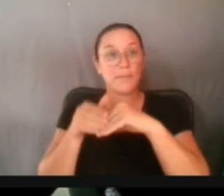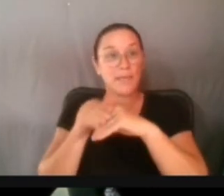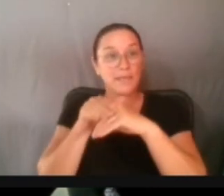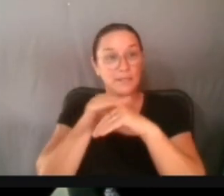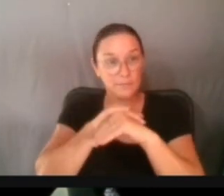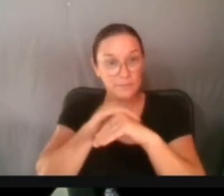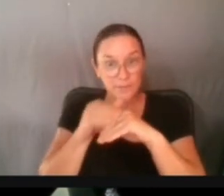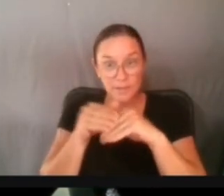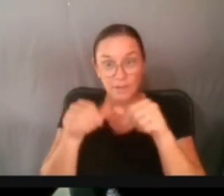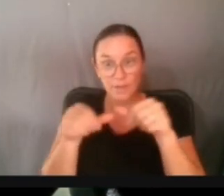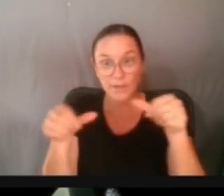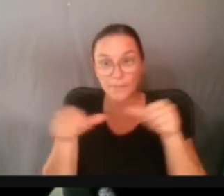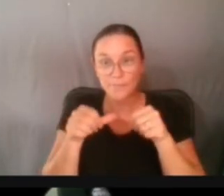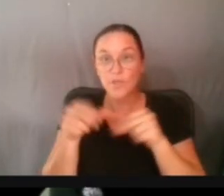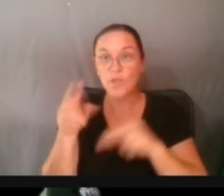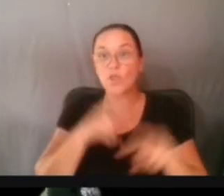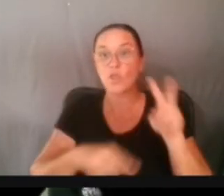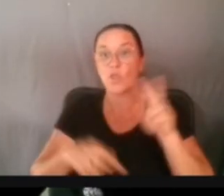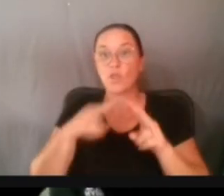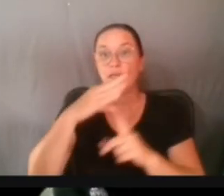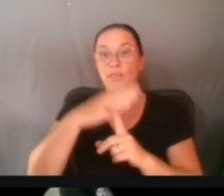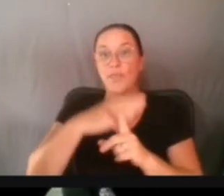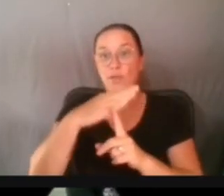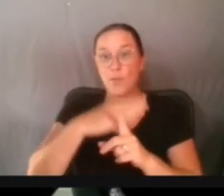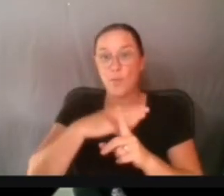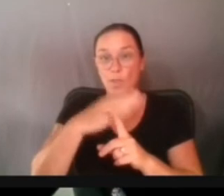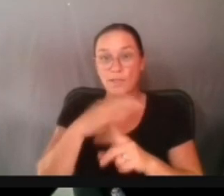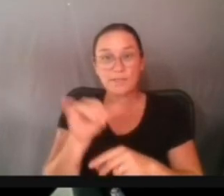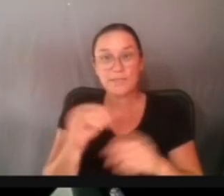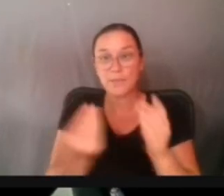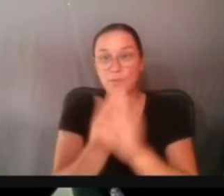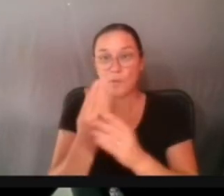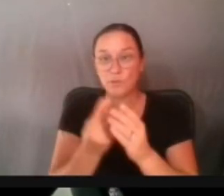And we'll take a look at the thermal of that same eruption.